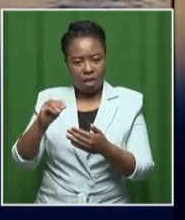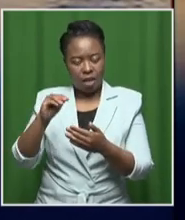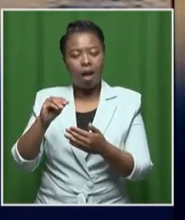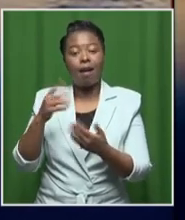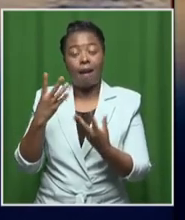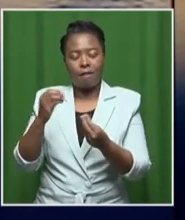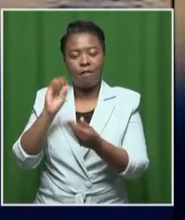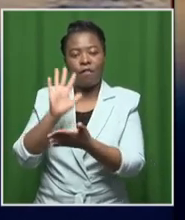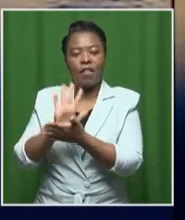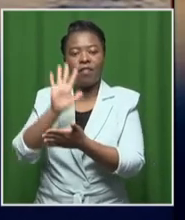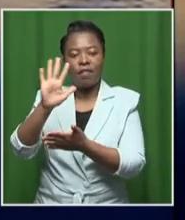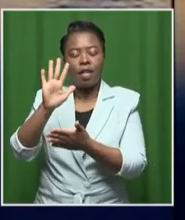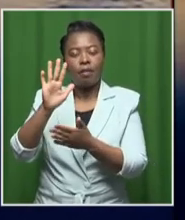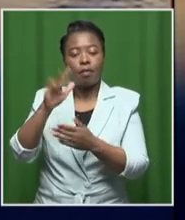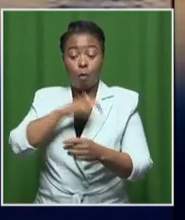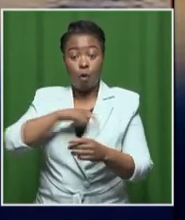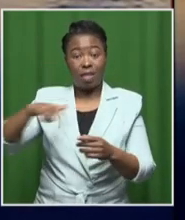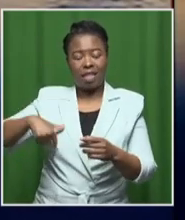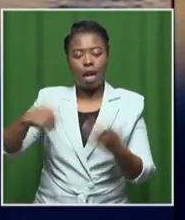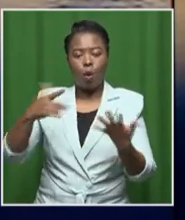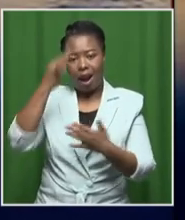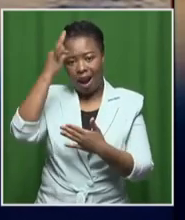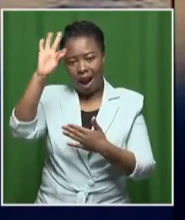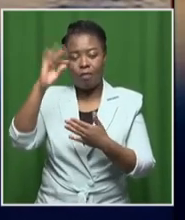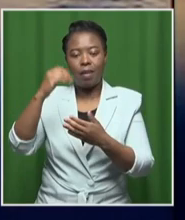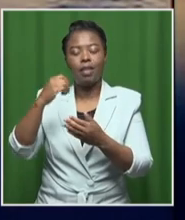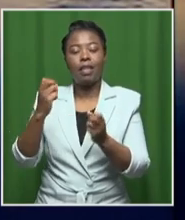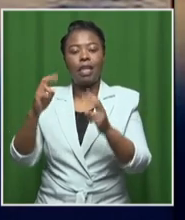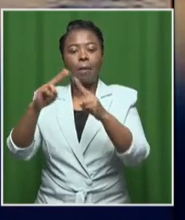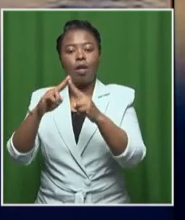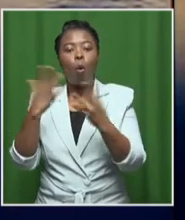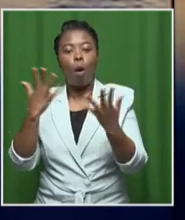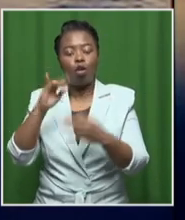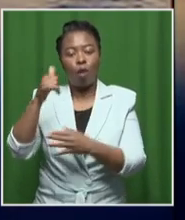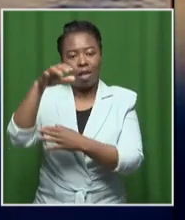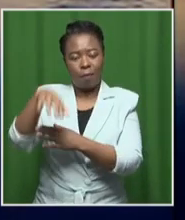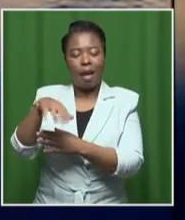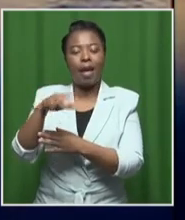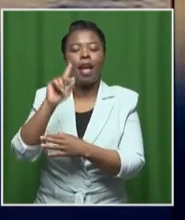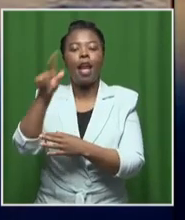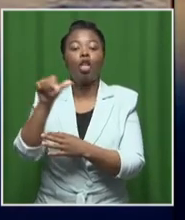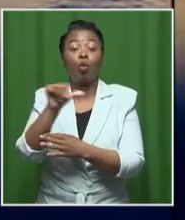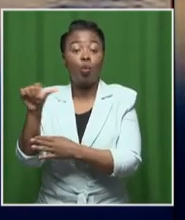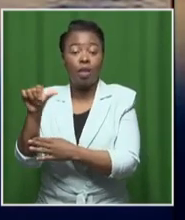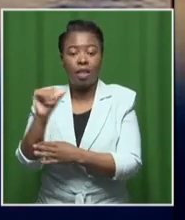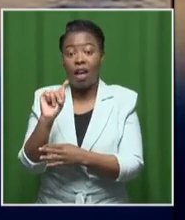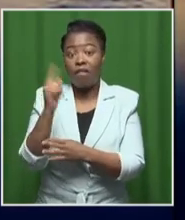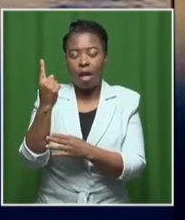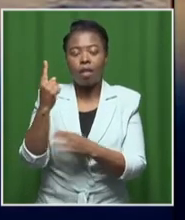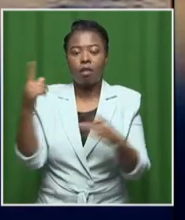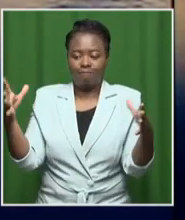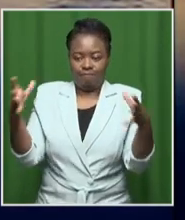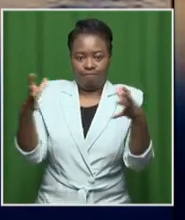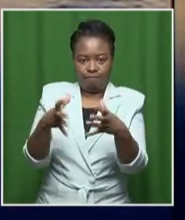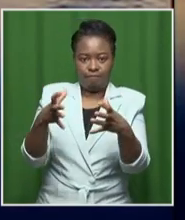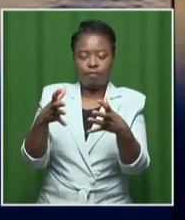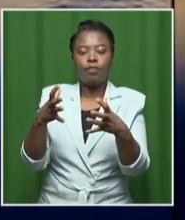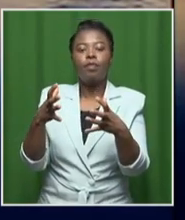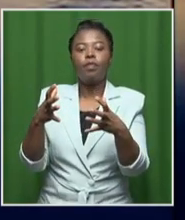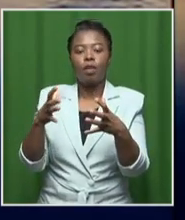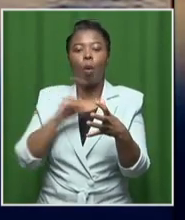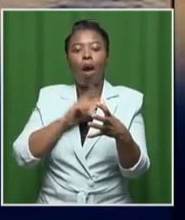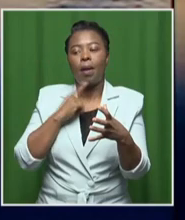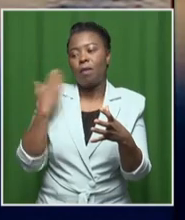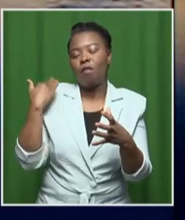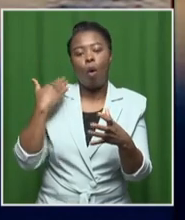15th Heads of State and Government Summit in Johannesburg next week. It will be the first in-person BRICS summit since the